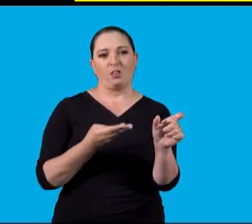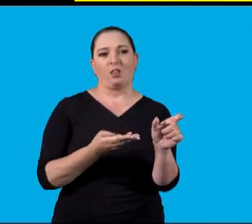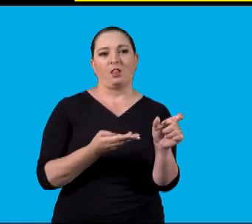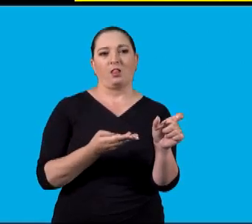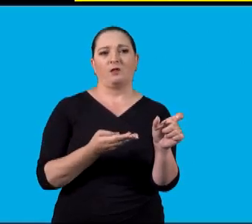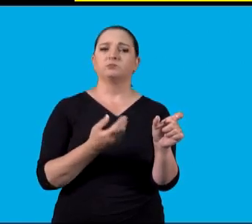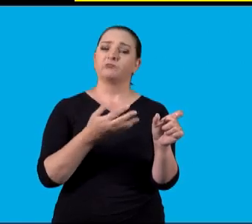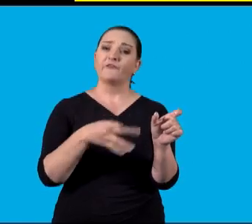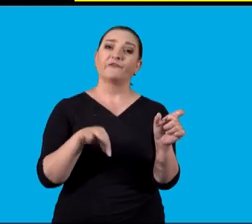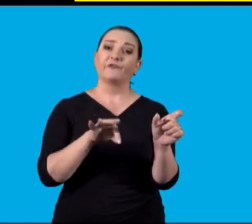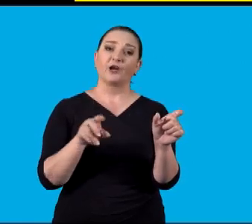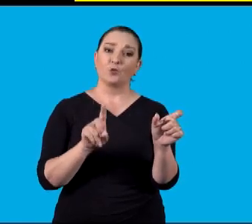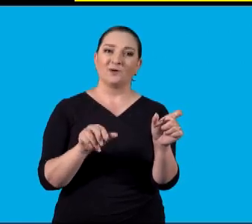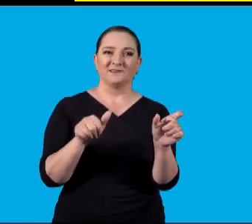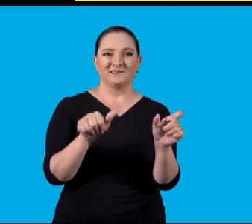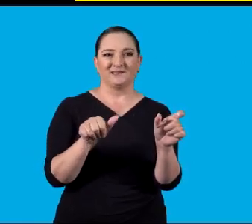value was